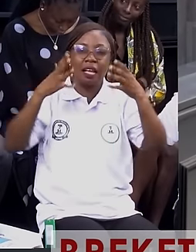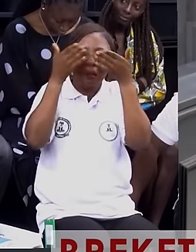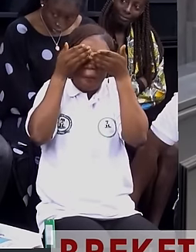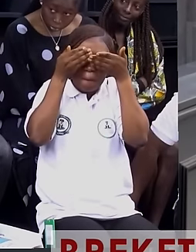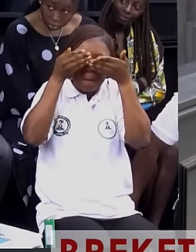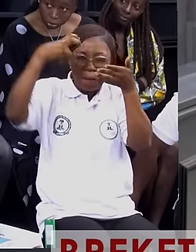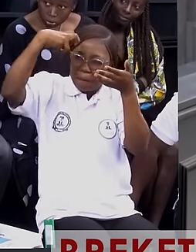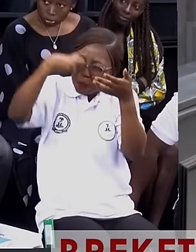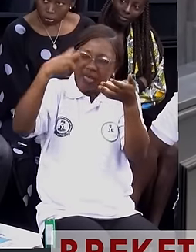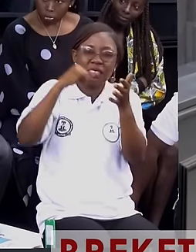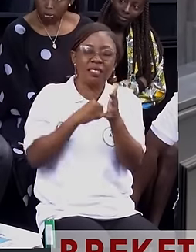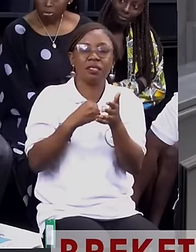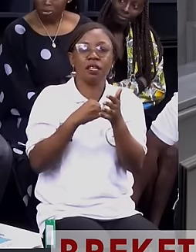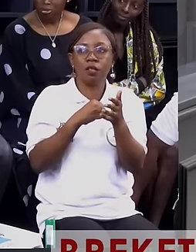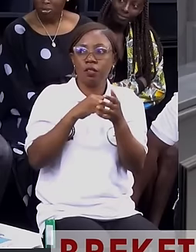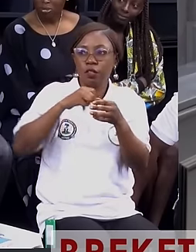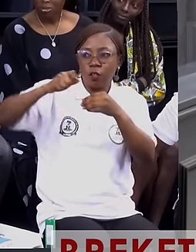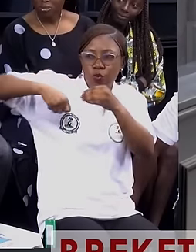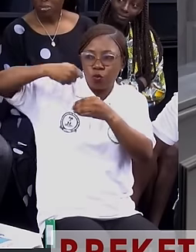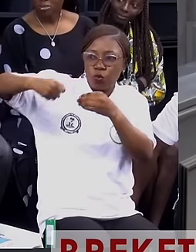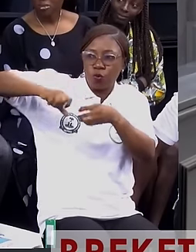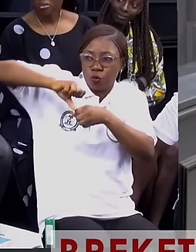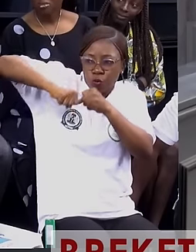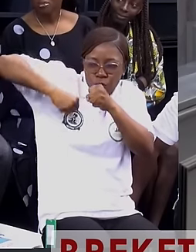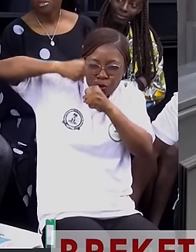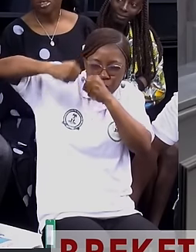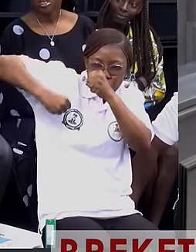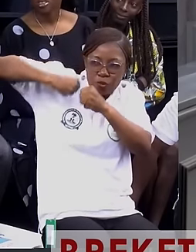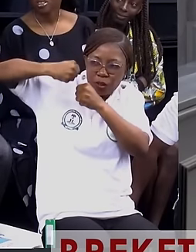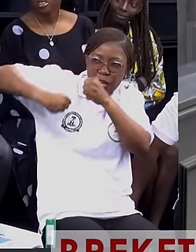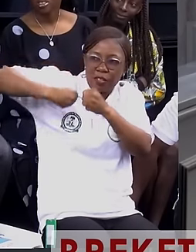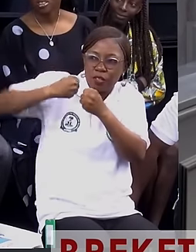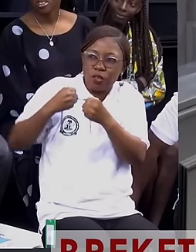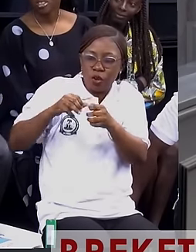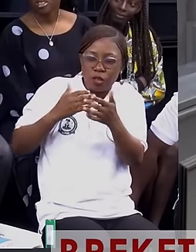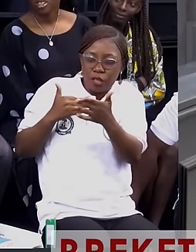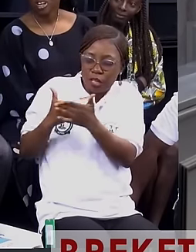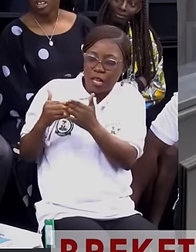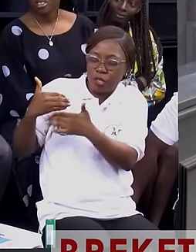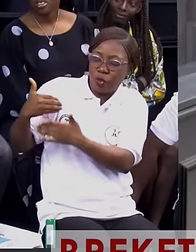it. They now drew me like this. Squeeze you. Yes, squeeze me close to the door.